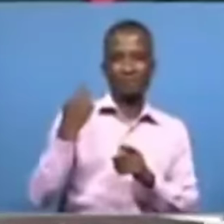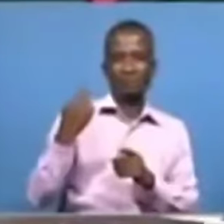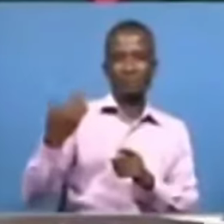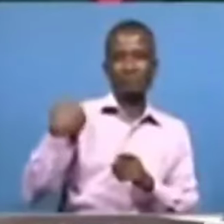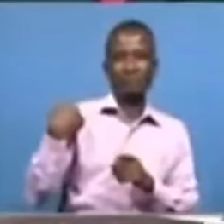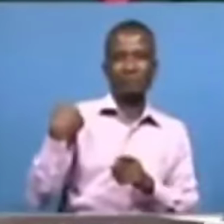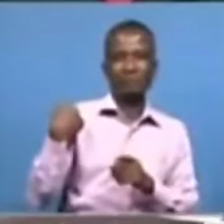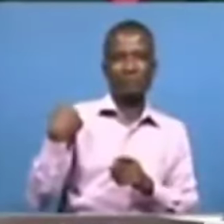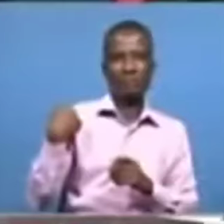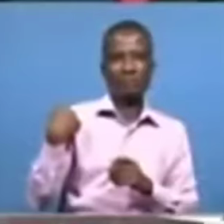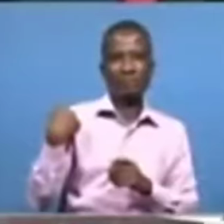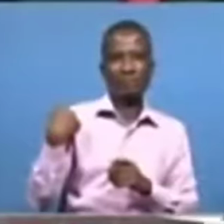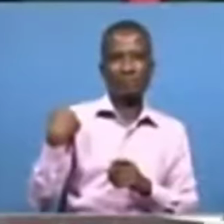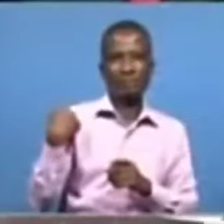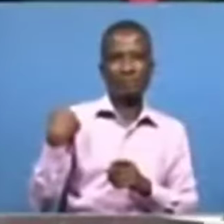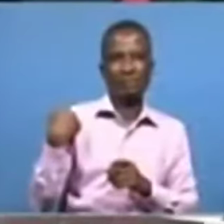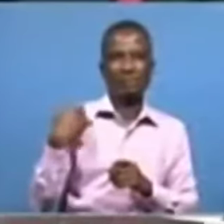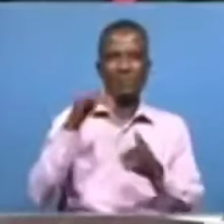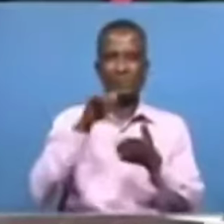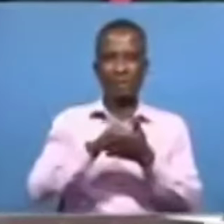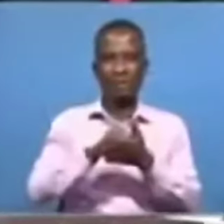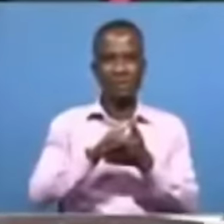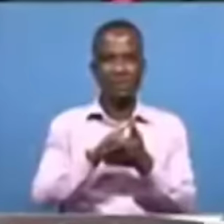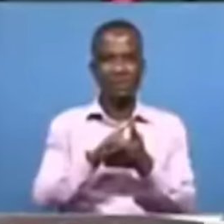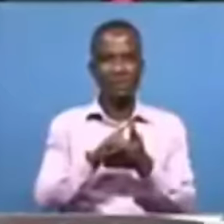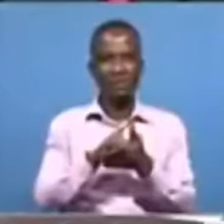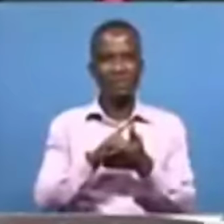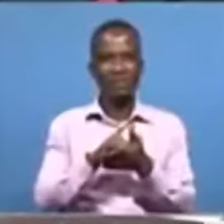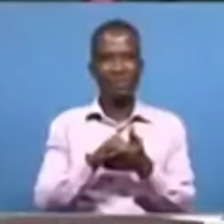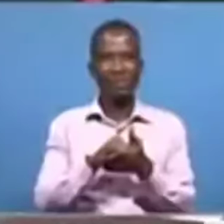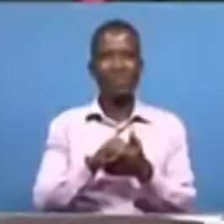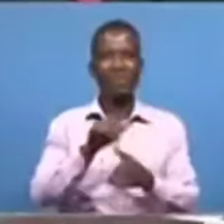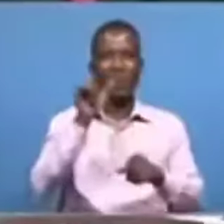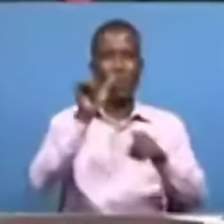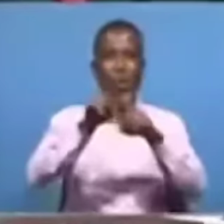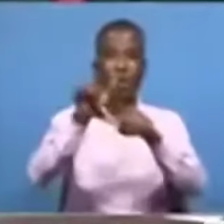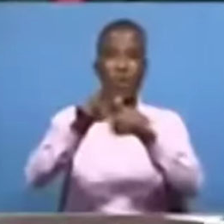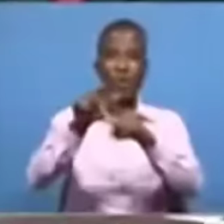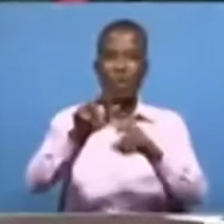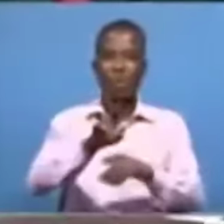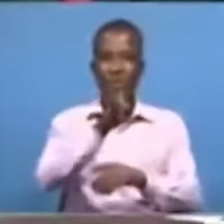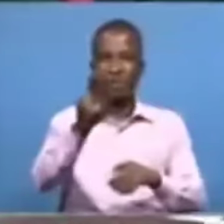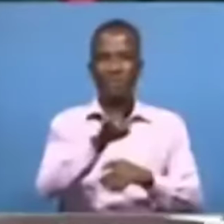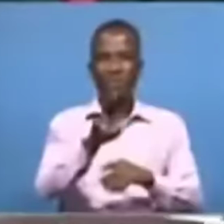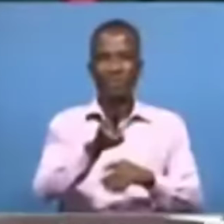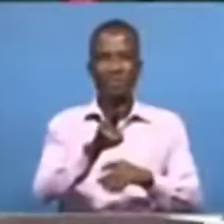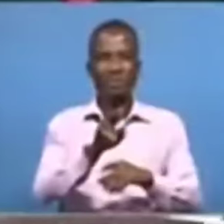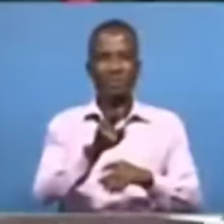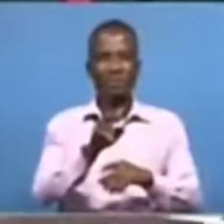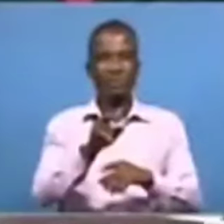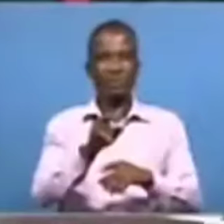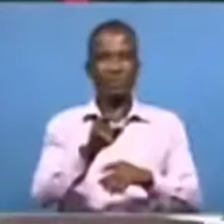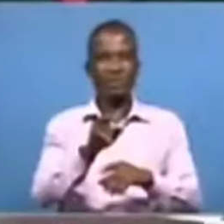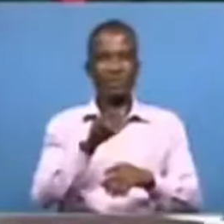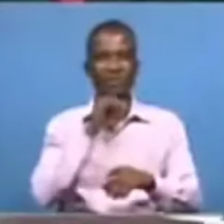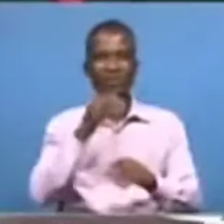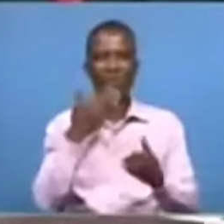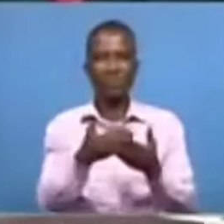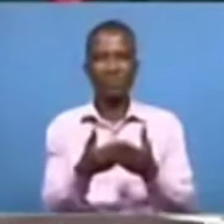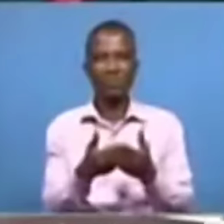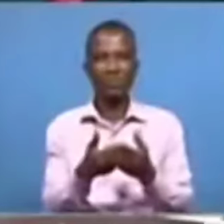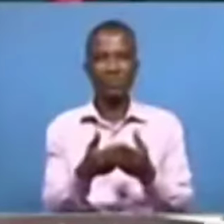and reminded me that the phrase that I had used, that there was a predetermined agenda, had crossed